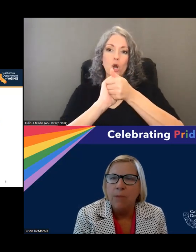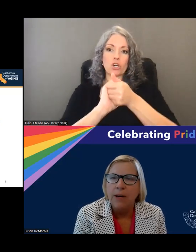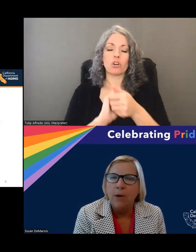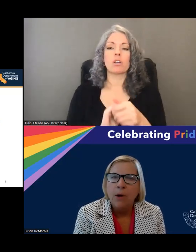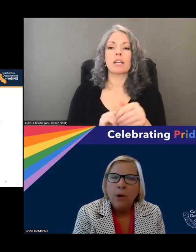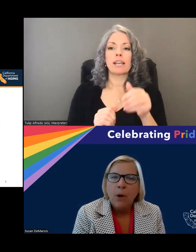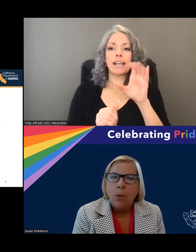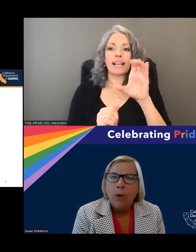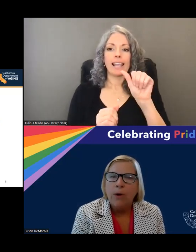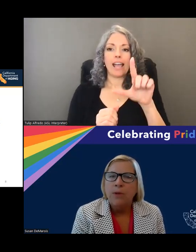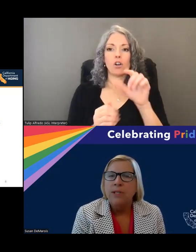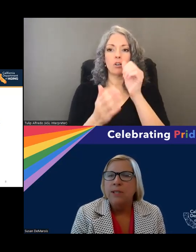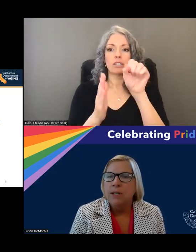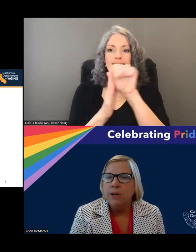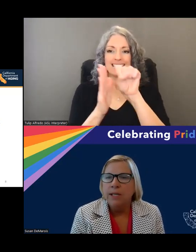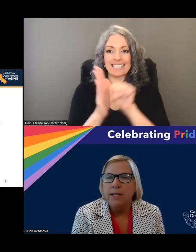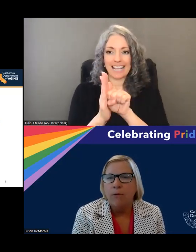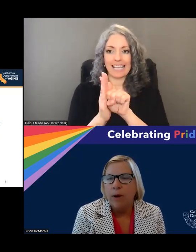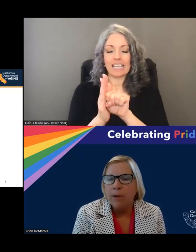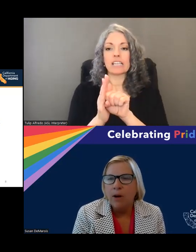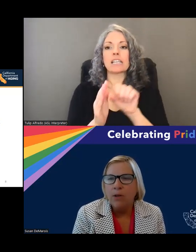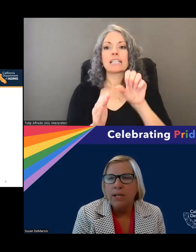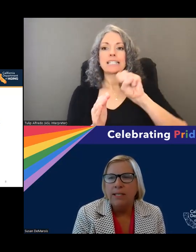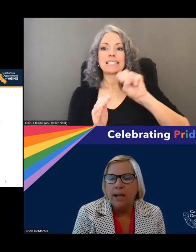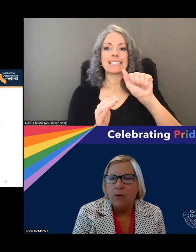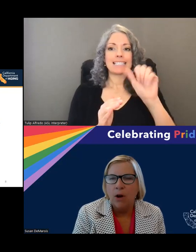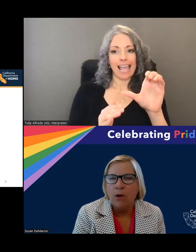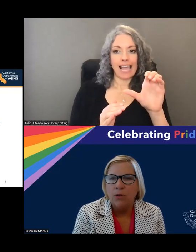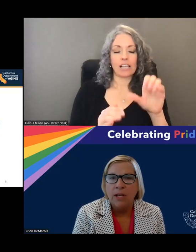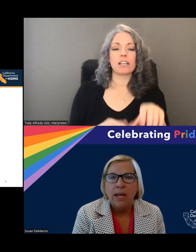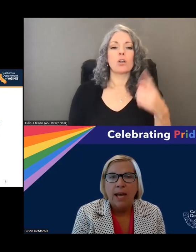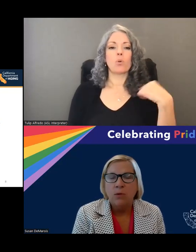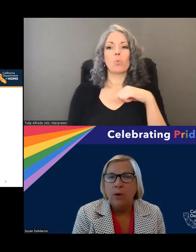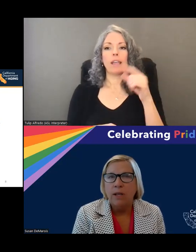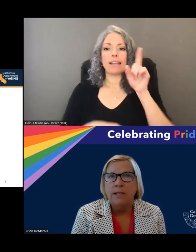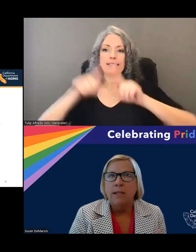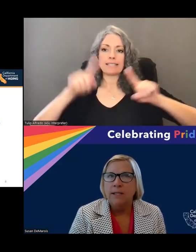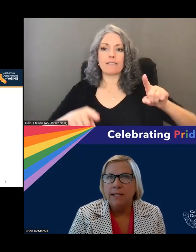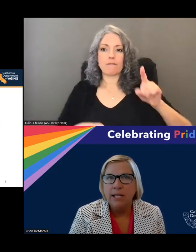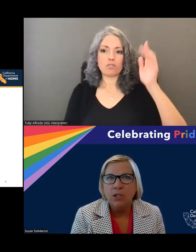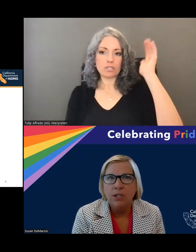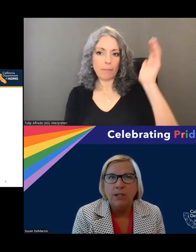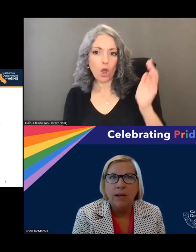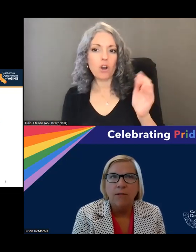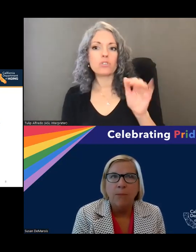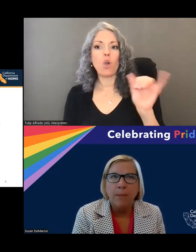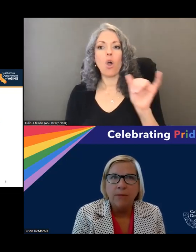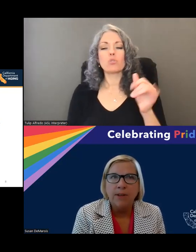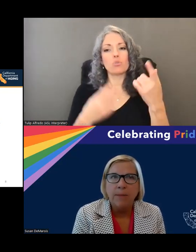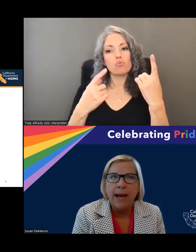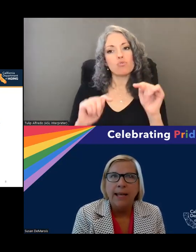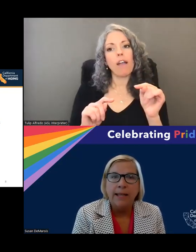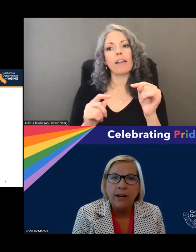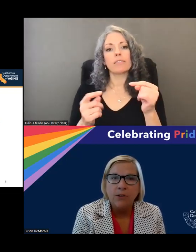University, Sacramento, where there was a series of webinars and town halls, as well as solicitations of